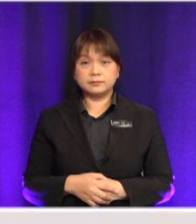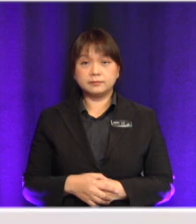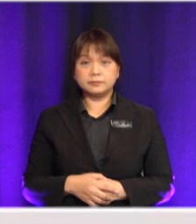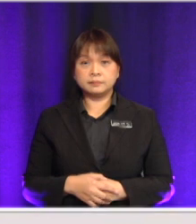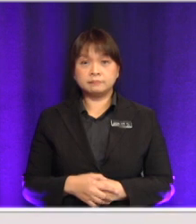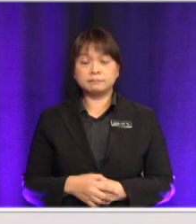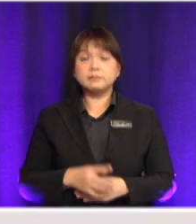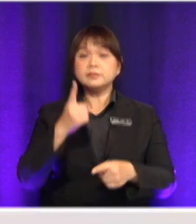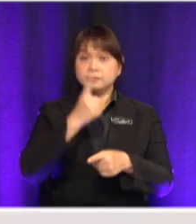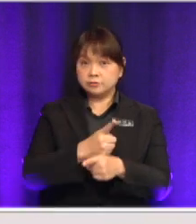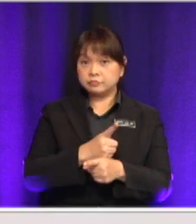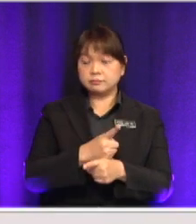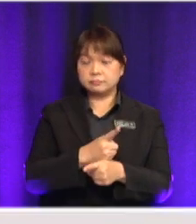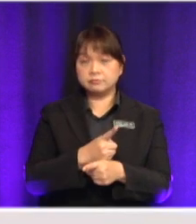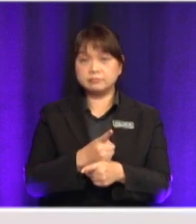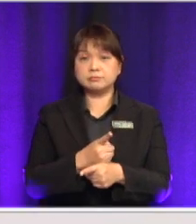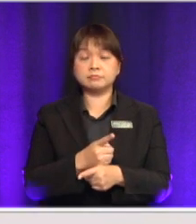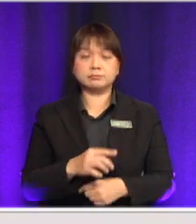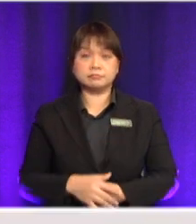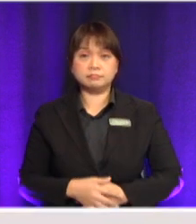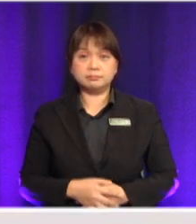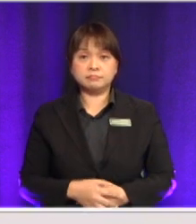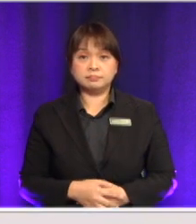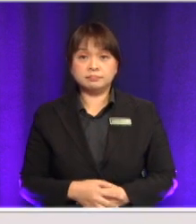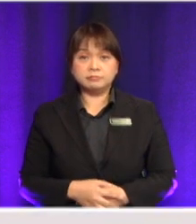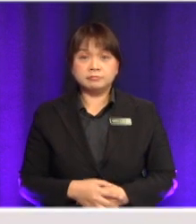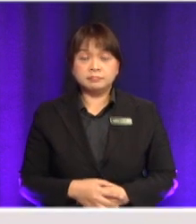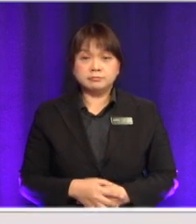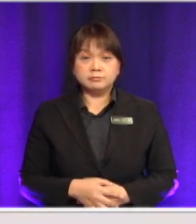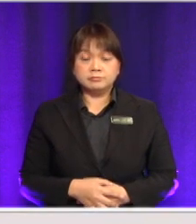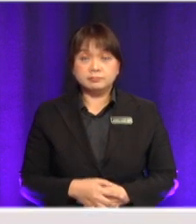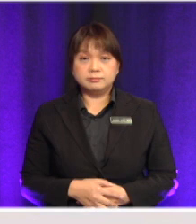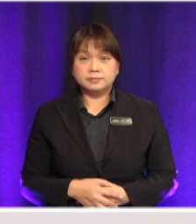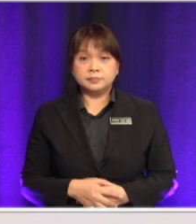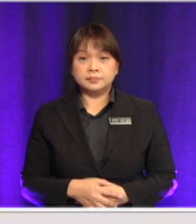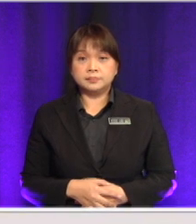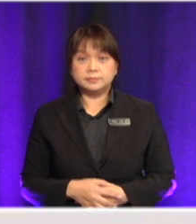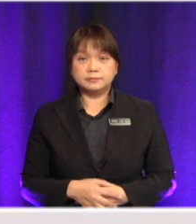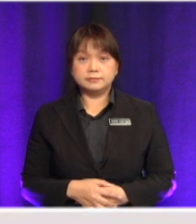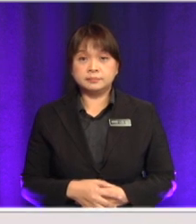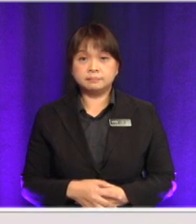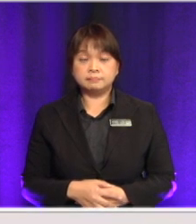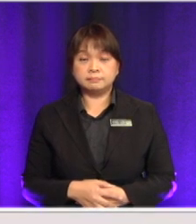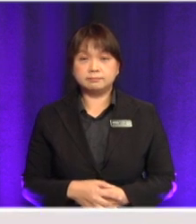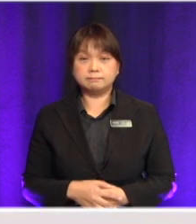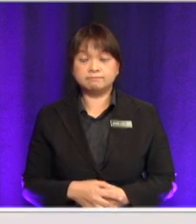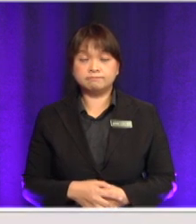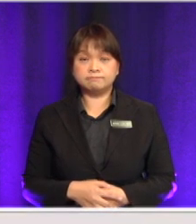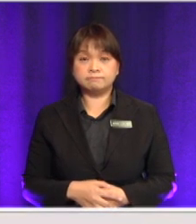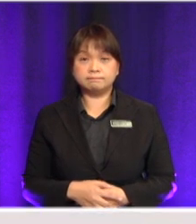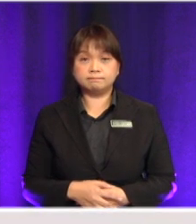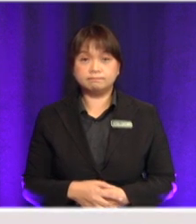True. True. Yes, you were listening to Nivila and Harshini just now telling about or sharing about